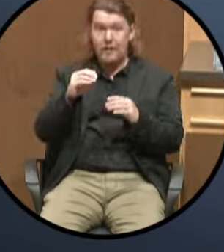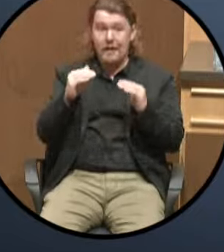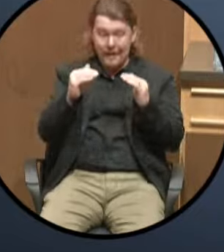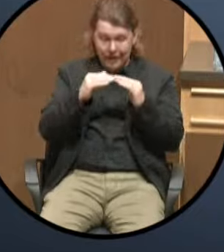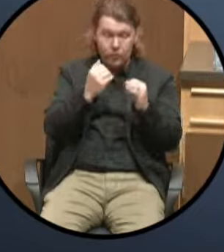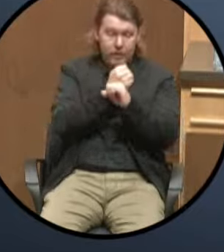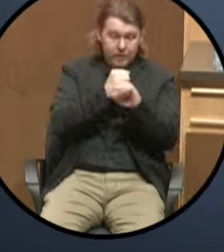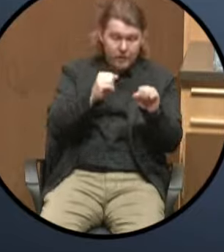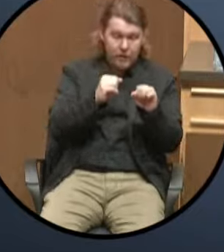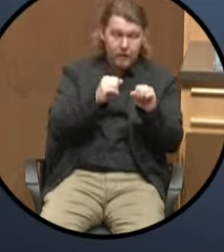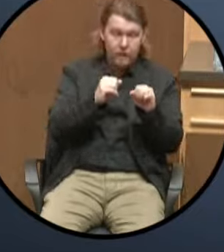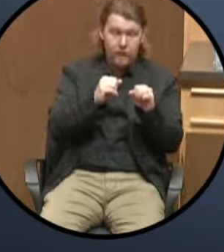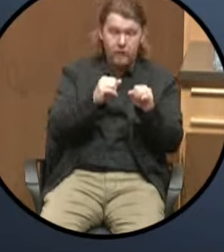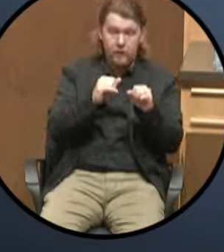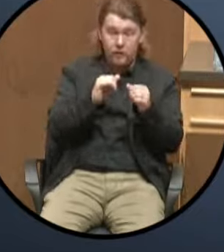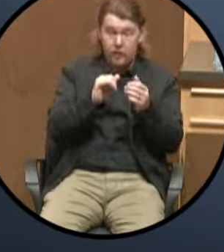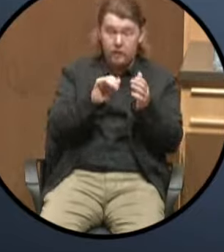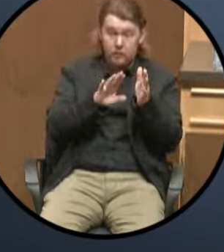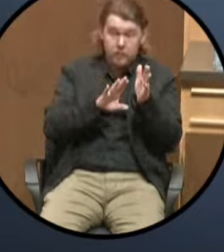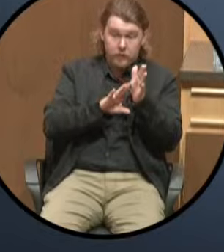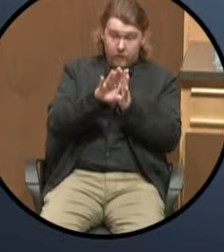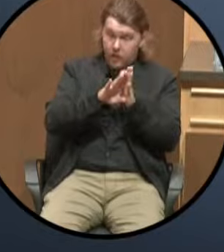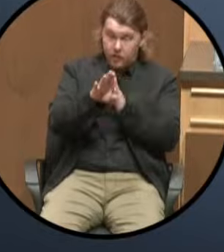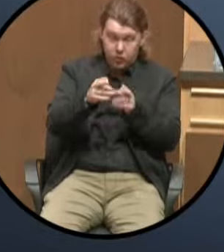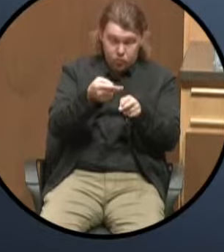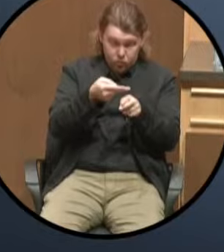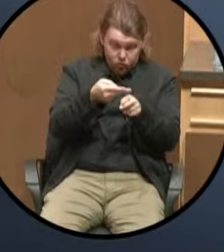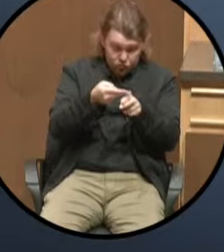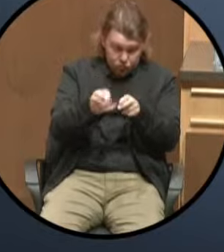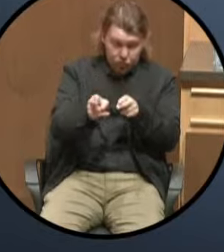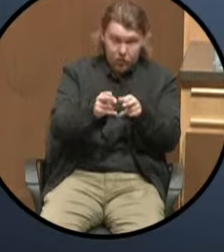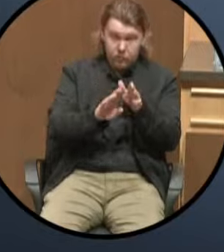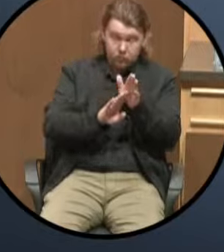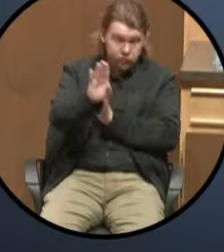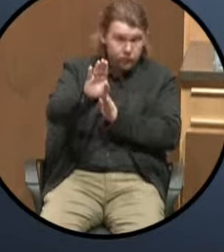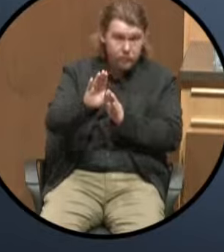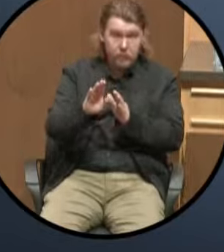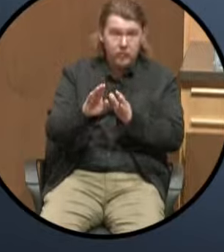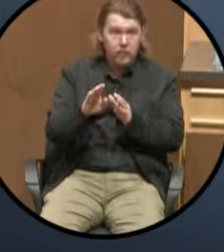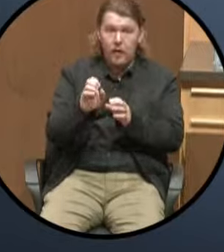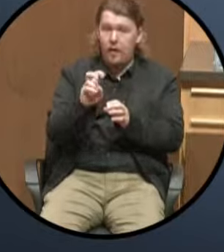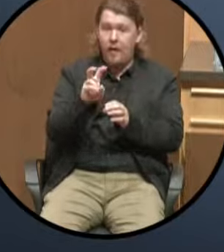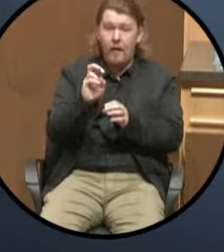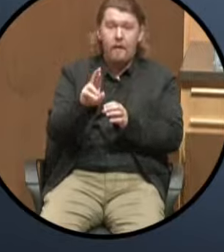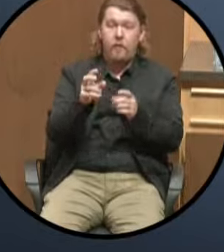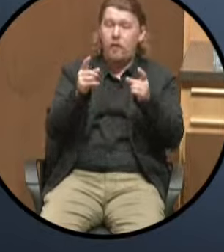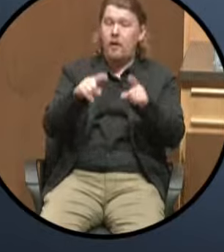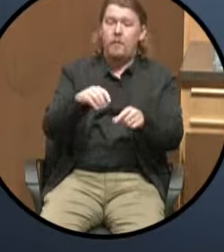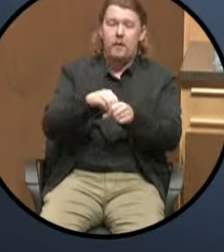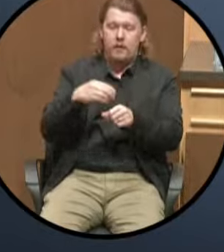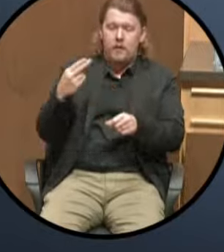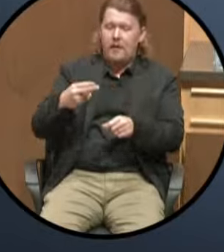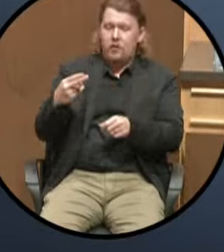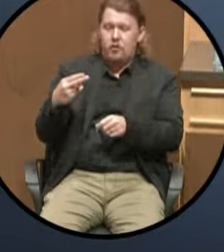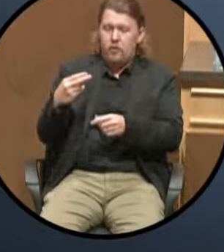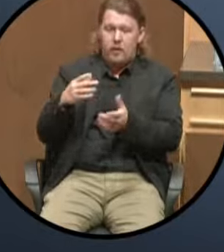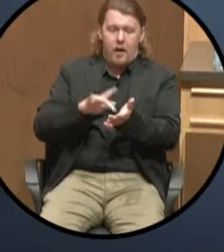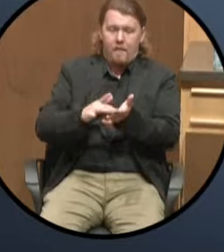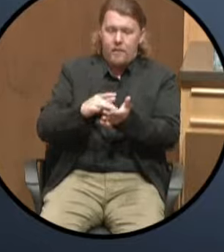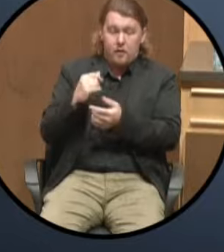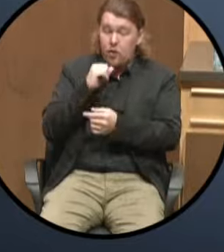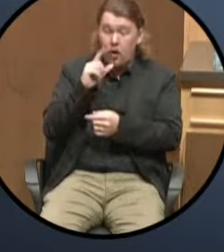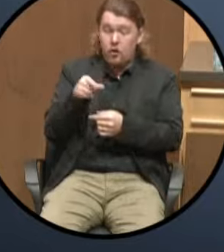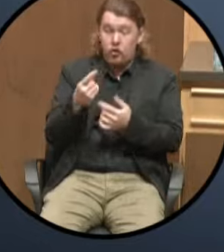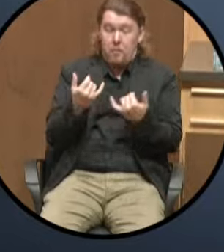were developed in such a short period of time ever occurring in the history of medicine, not just